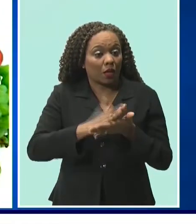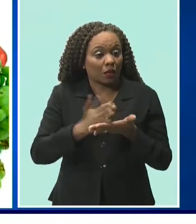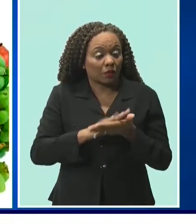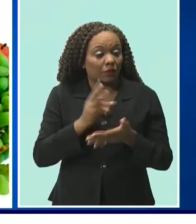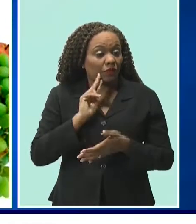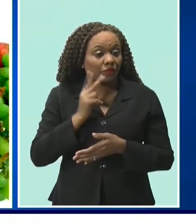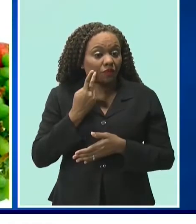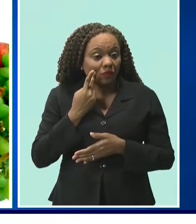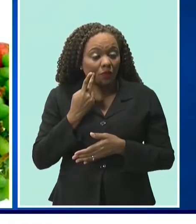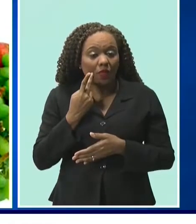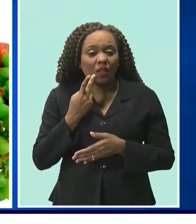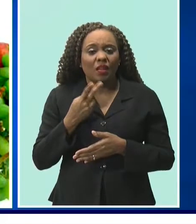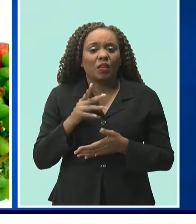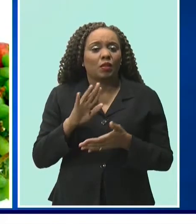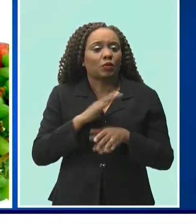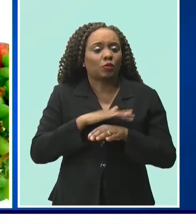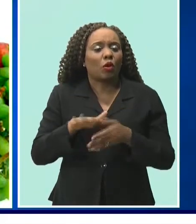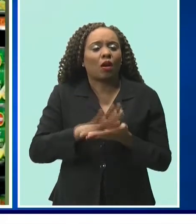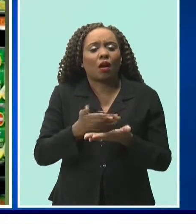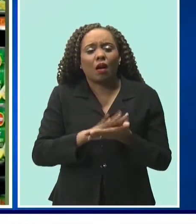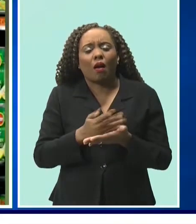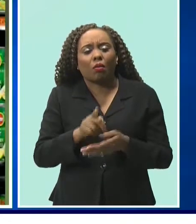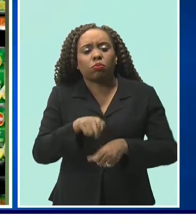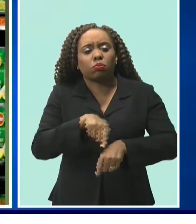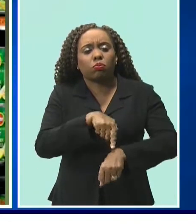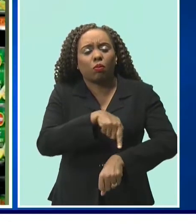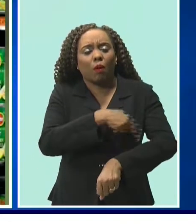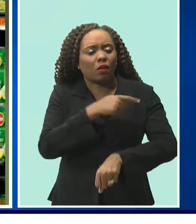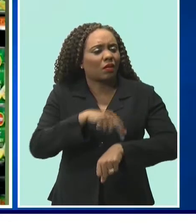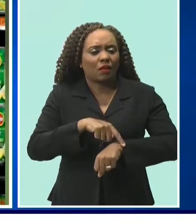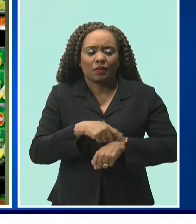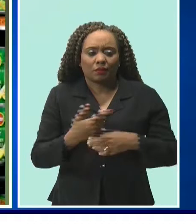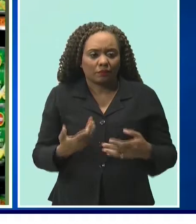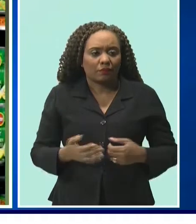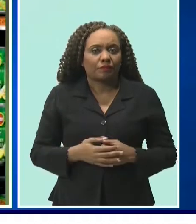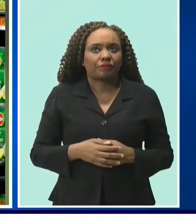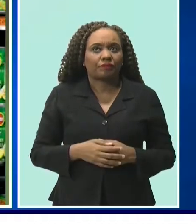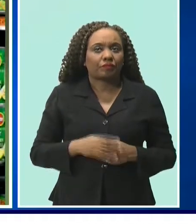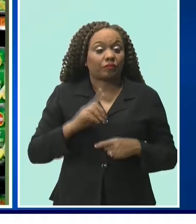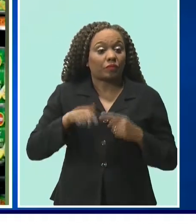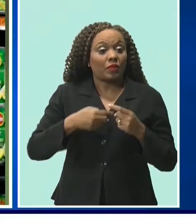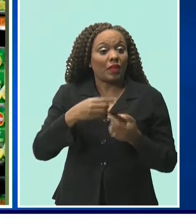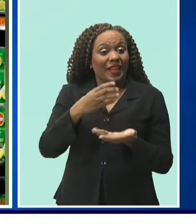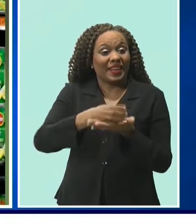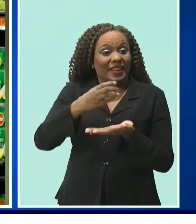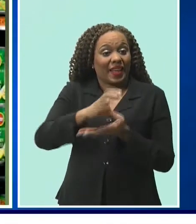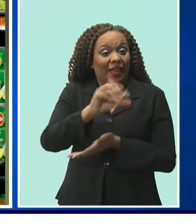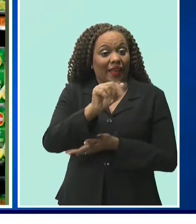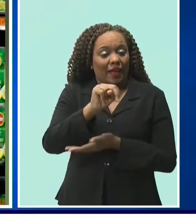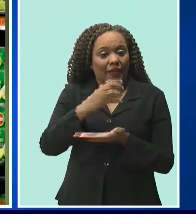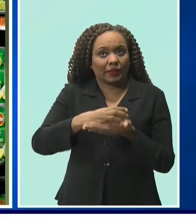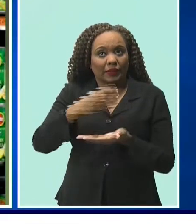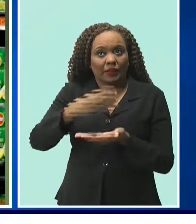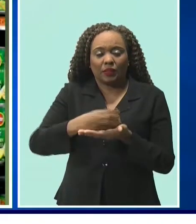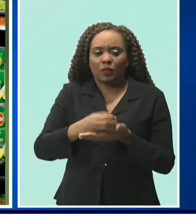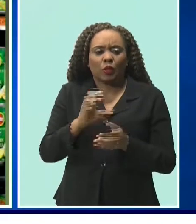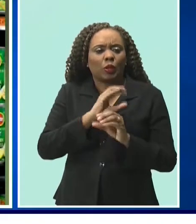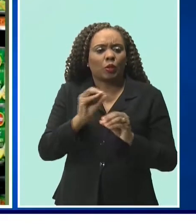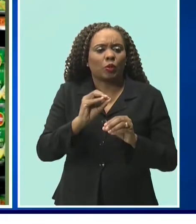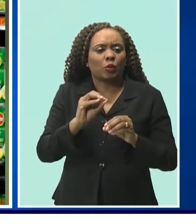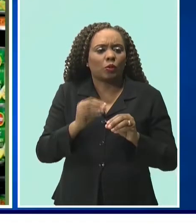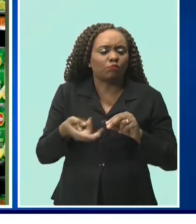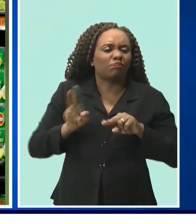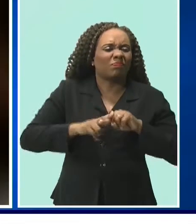to the loss of important vitamins. When using canned or dried vegetables and fruit, choose varieties without added salt or